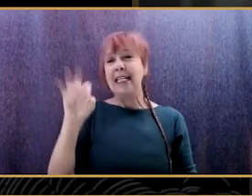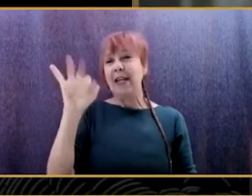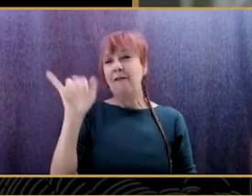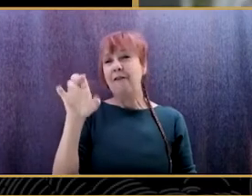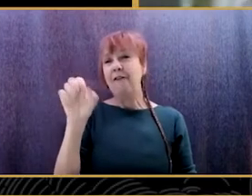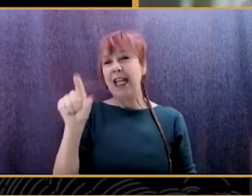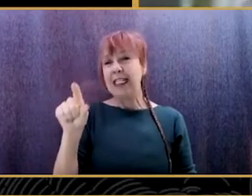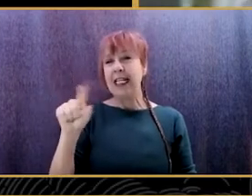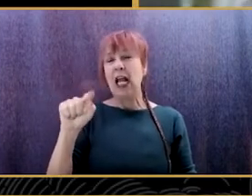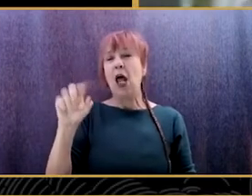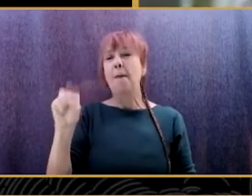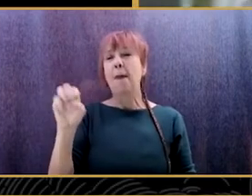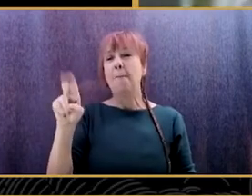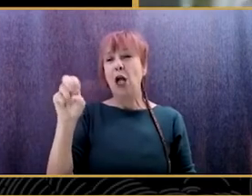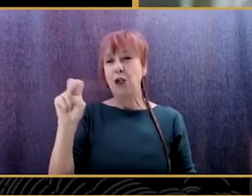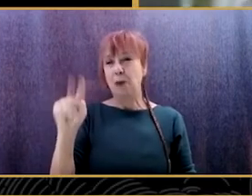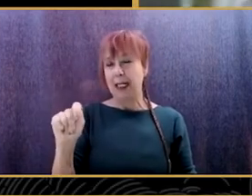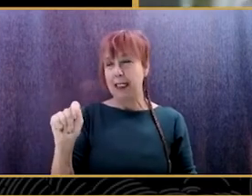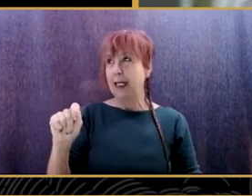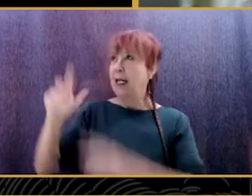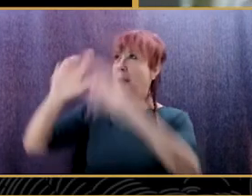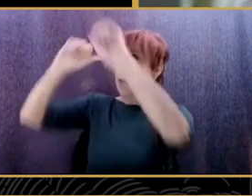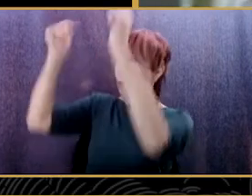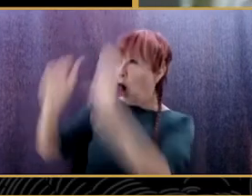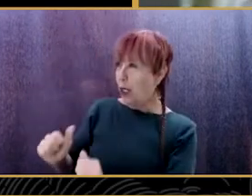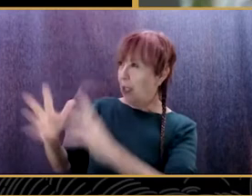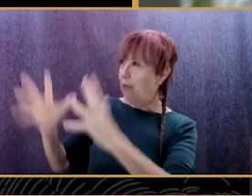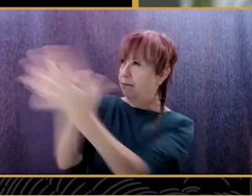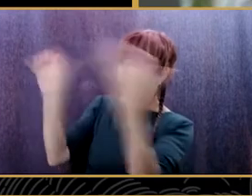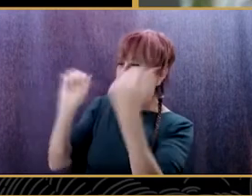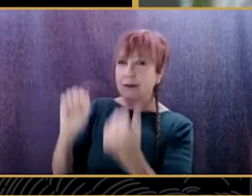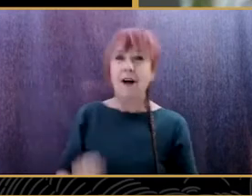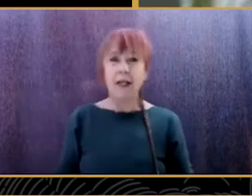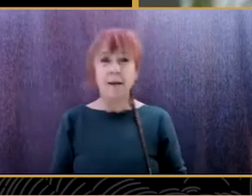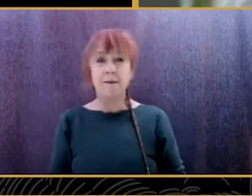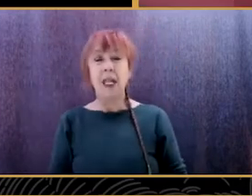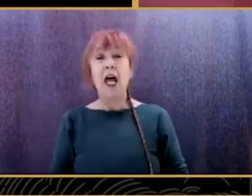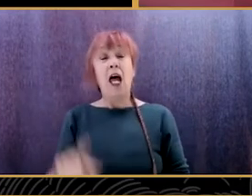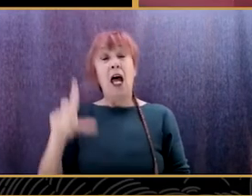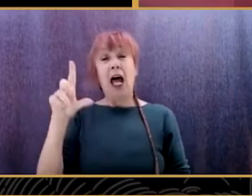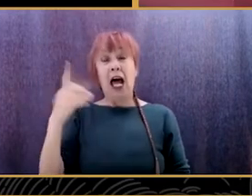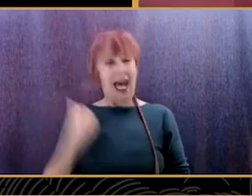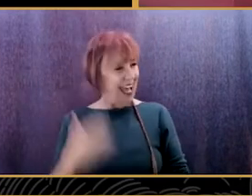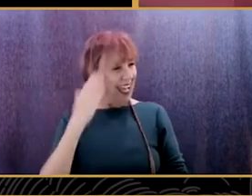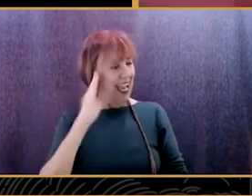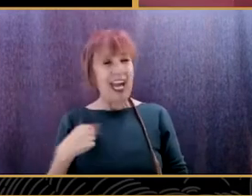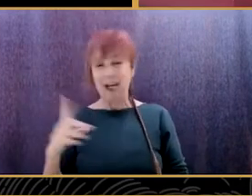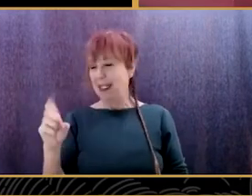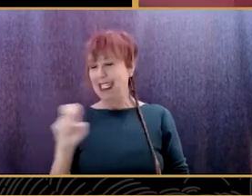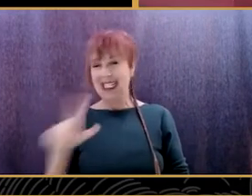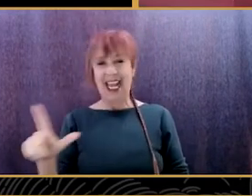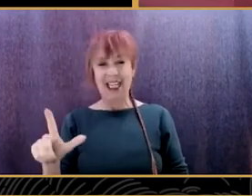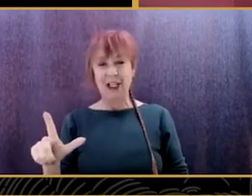Susan. Let's welcome poet Daniel Brzezinski to say a few words about Susan and the book. Hi, I am Daniel